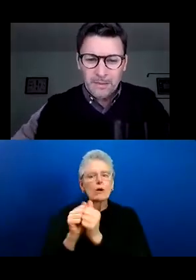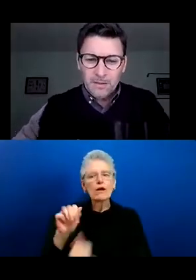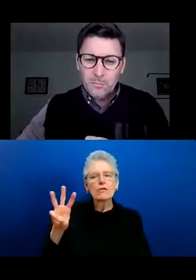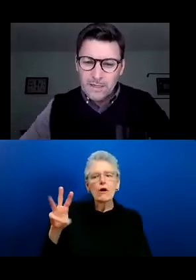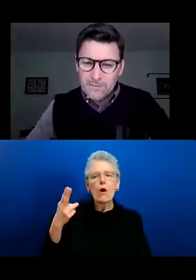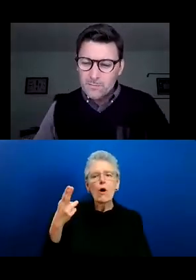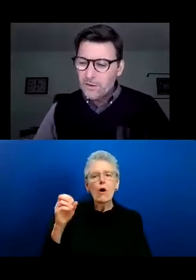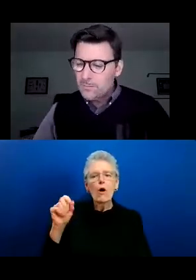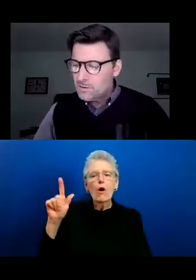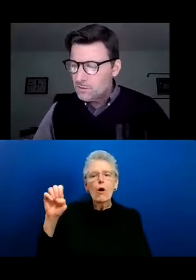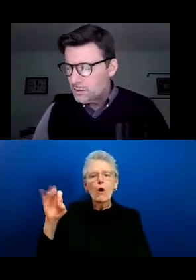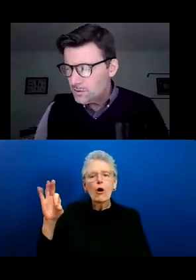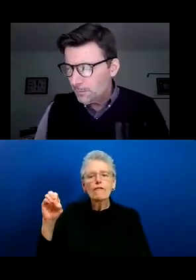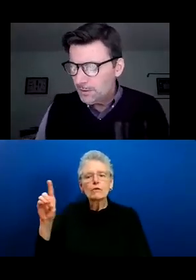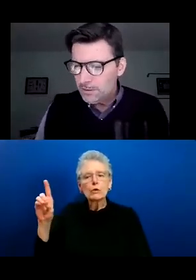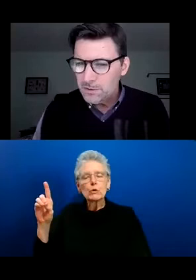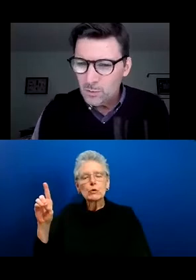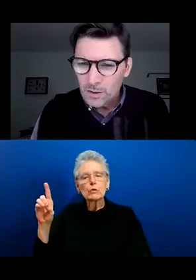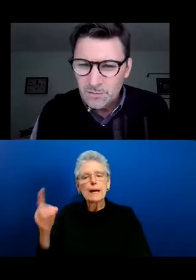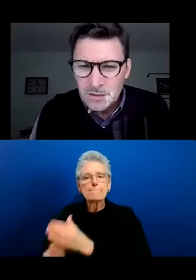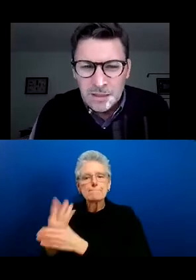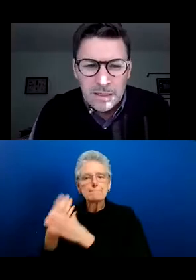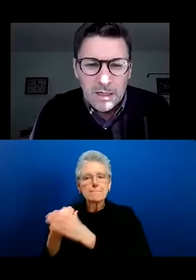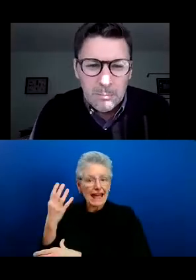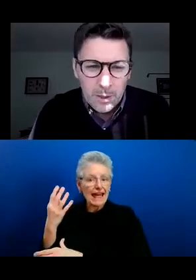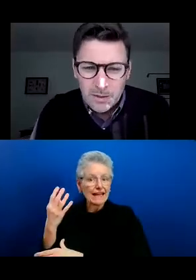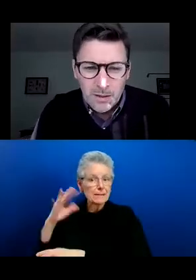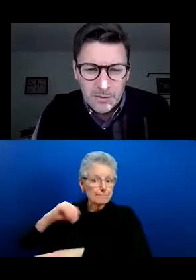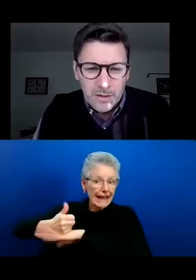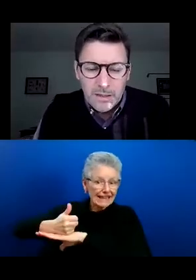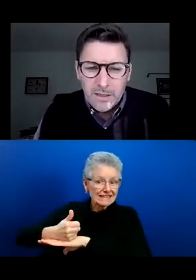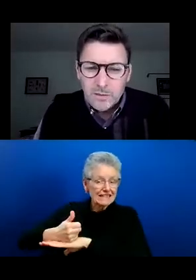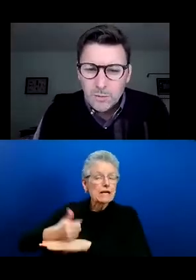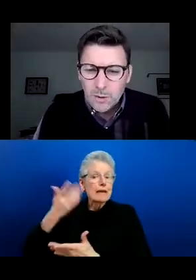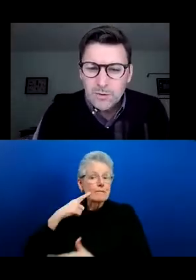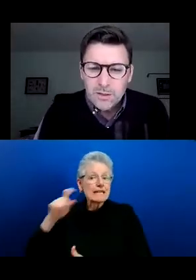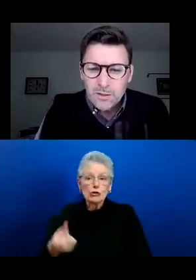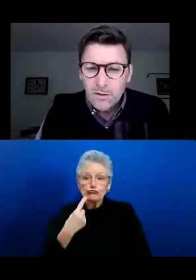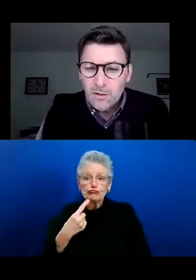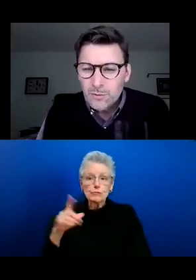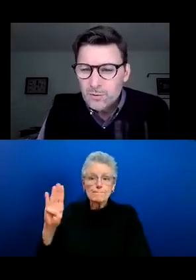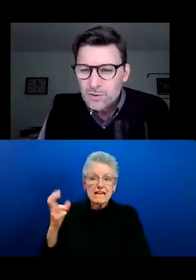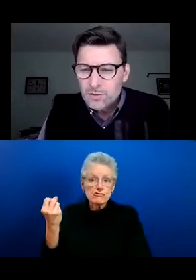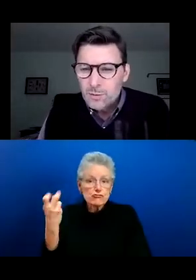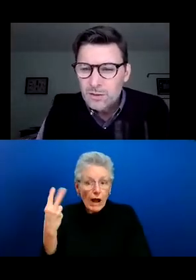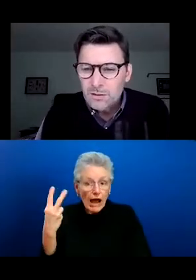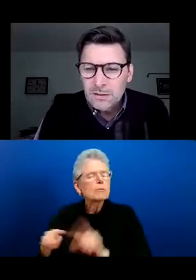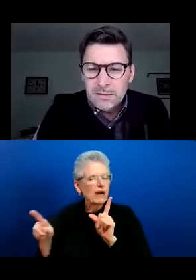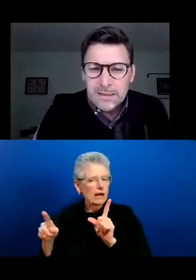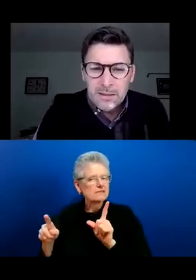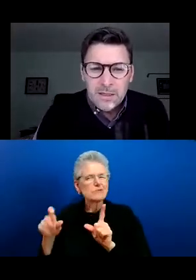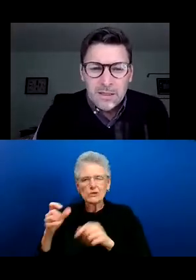diet. You might have some vitamins you need to supplement, like B12, but other than that, you are really getting all the nutrition you